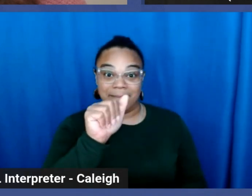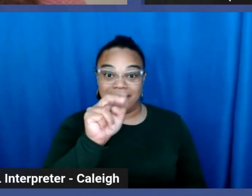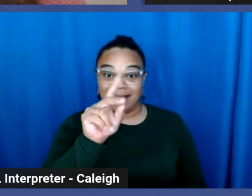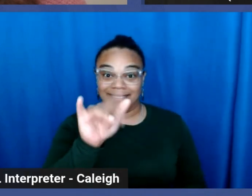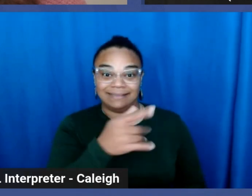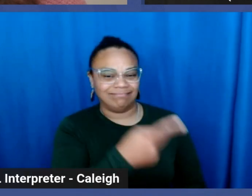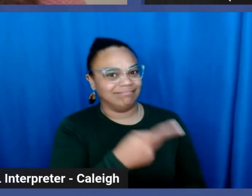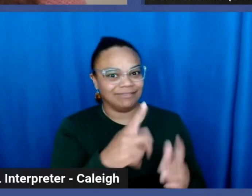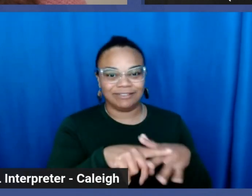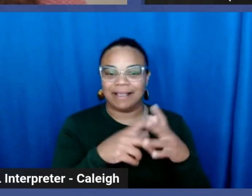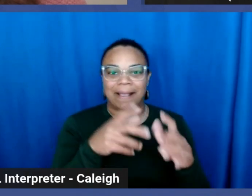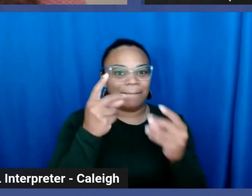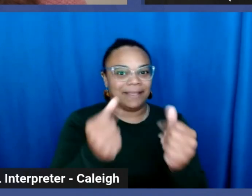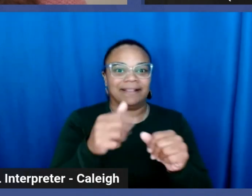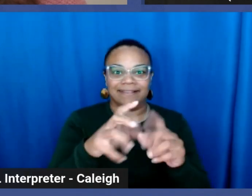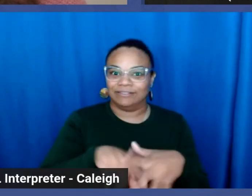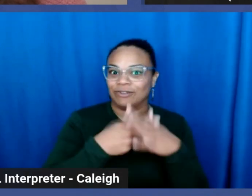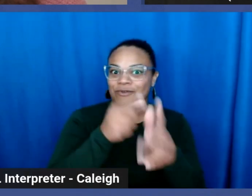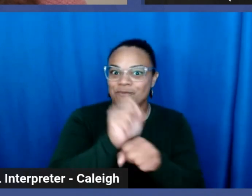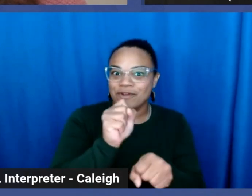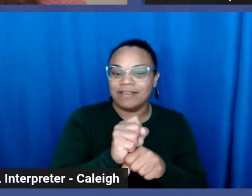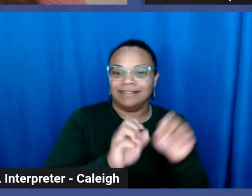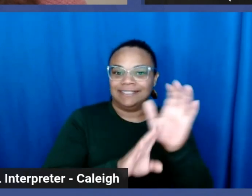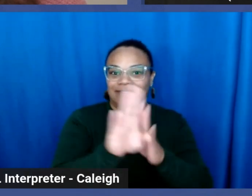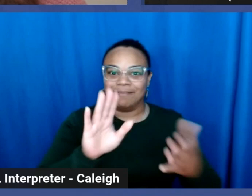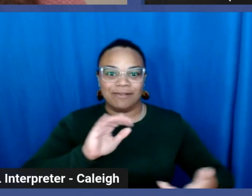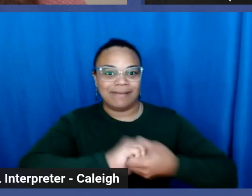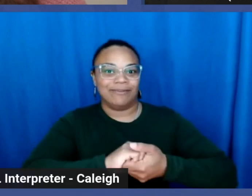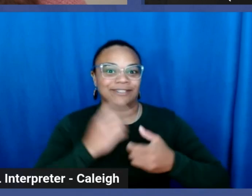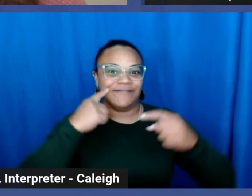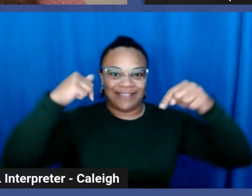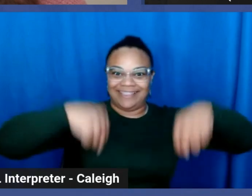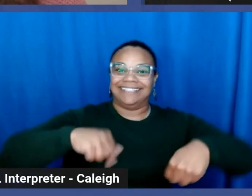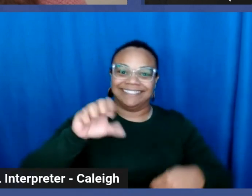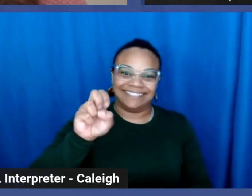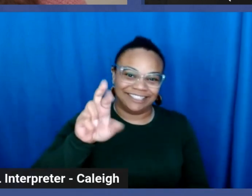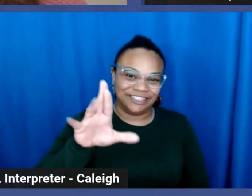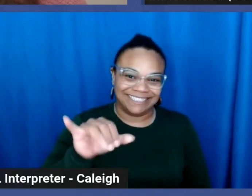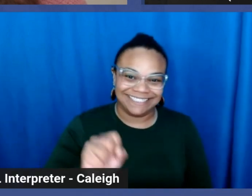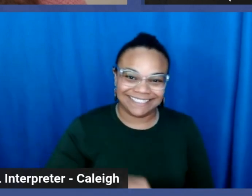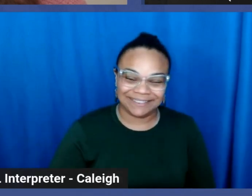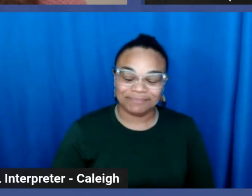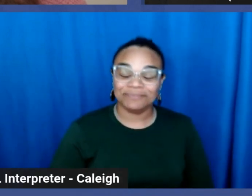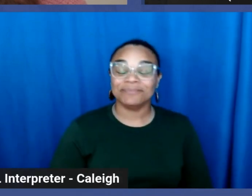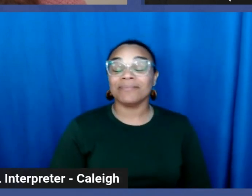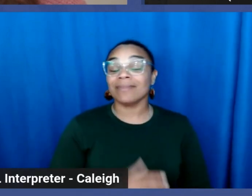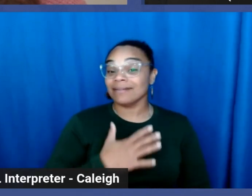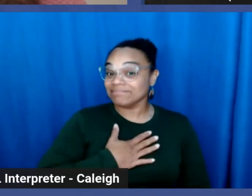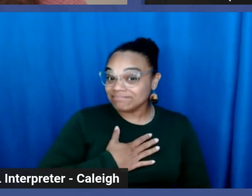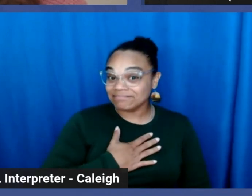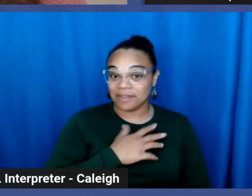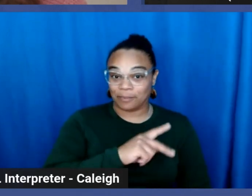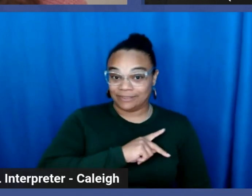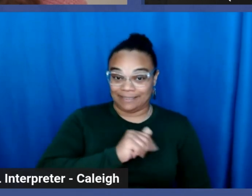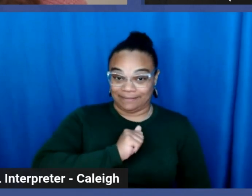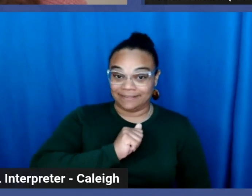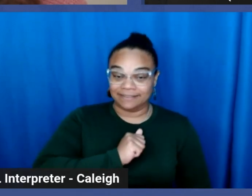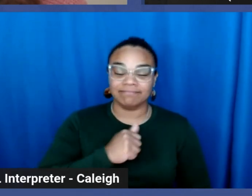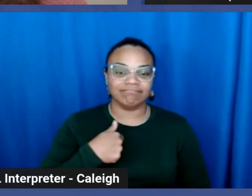the collaboration, we developed this episode for the series. Now, personally, I have